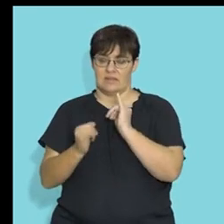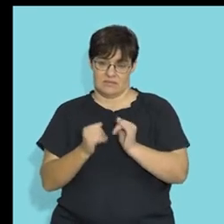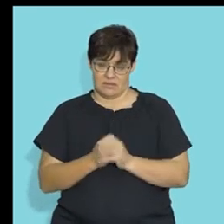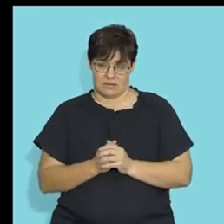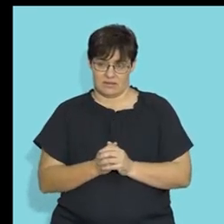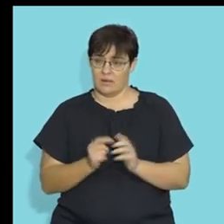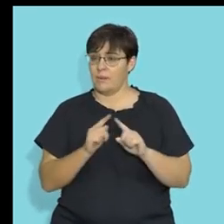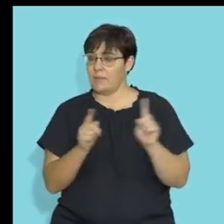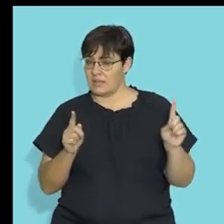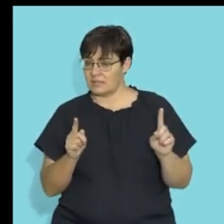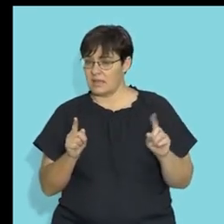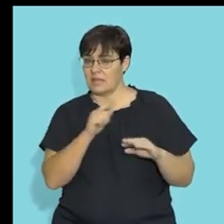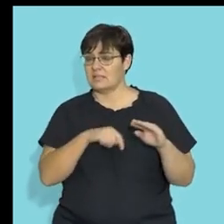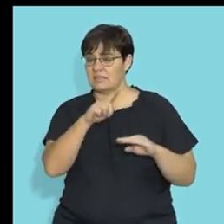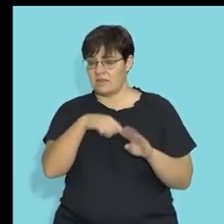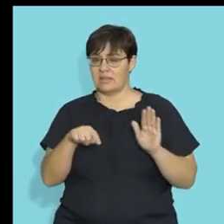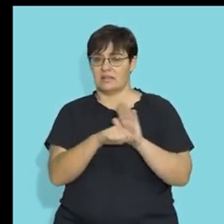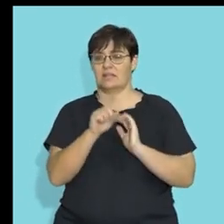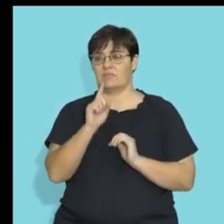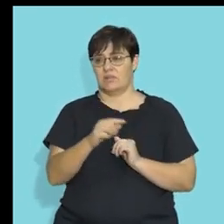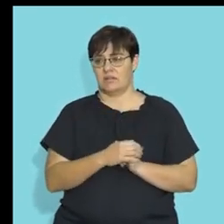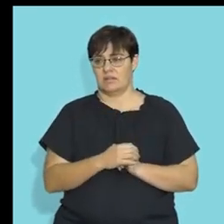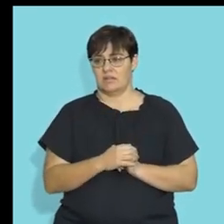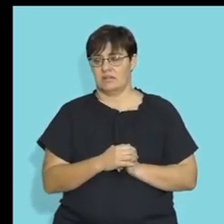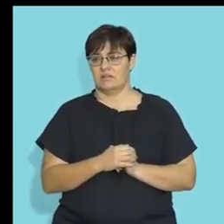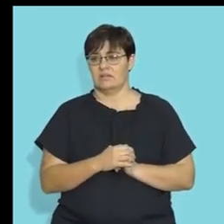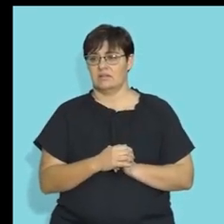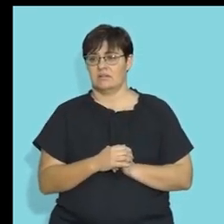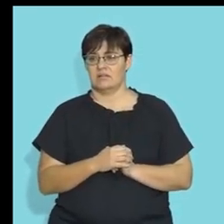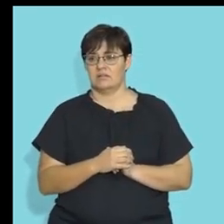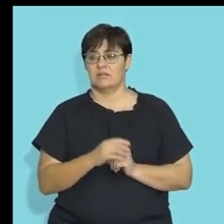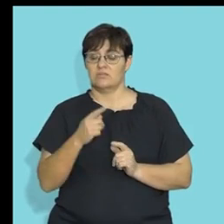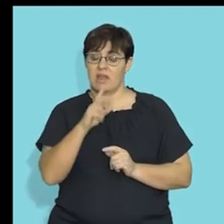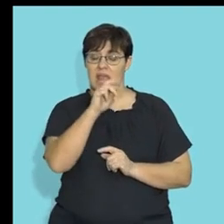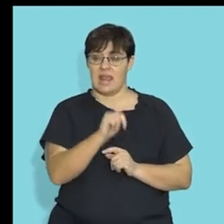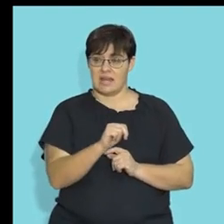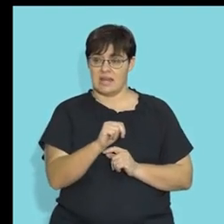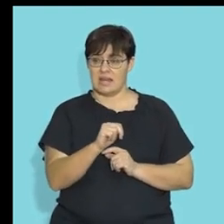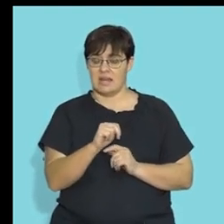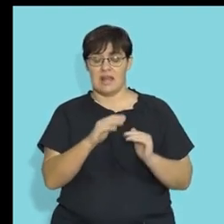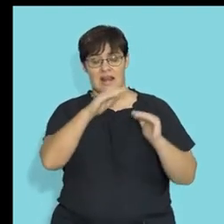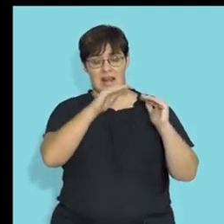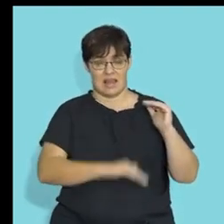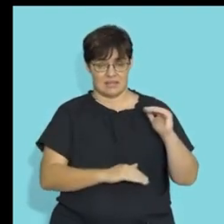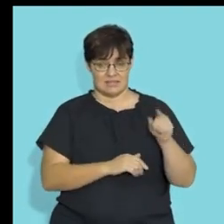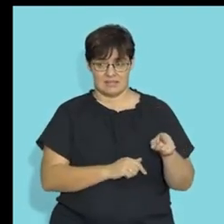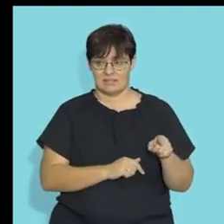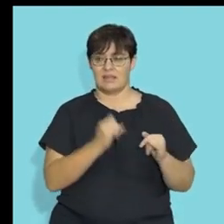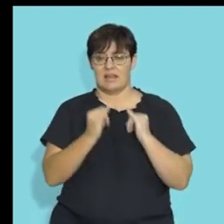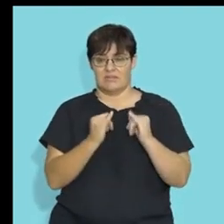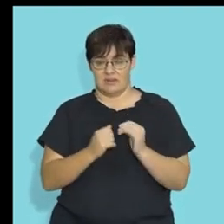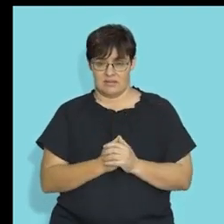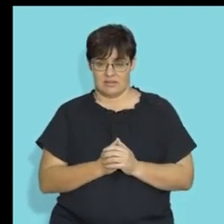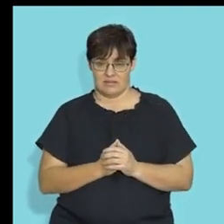negative 11, but I have to divide by negative 1, so it's going to be when n is less